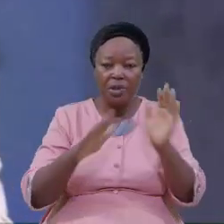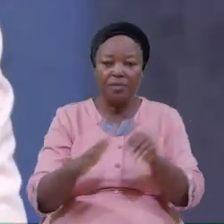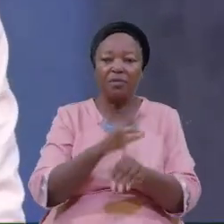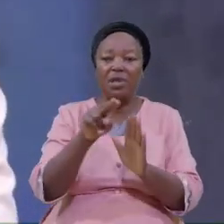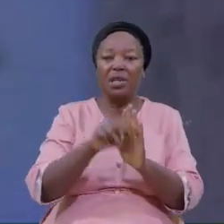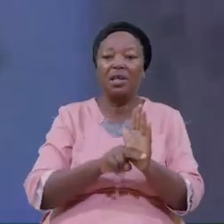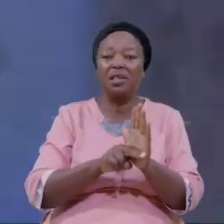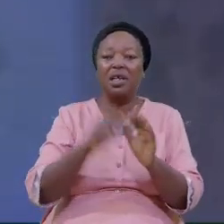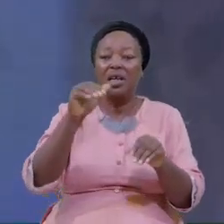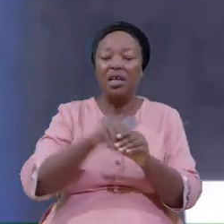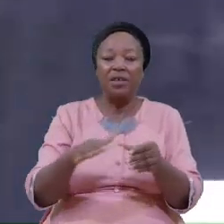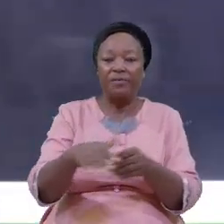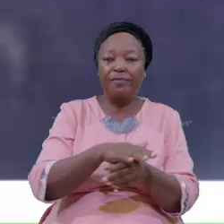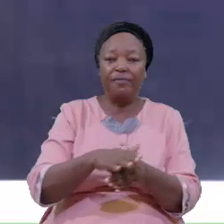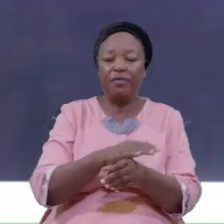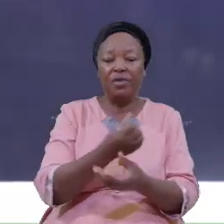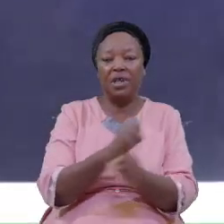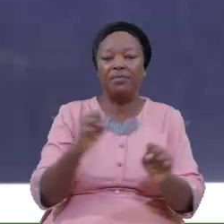full salvation.